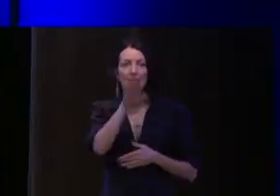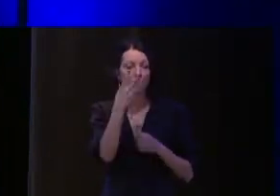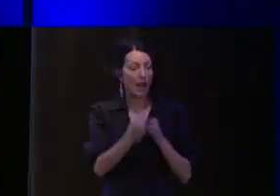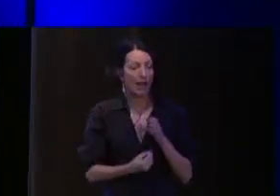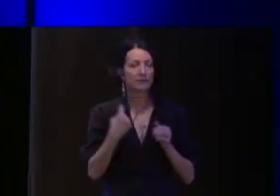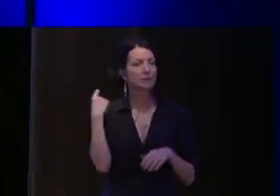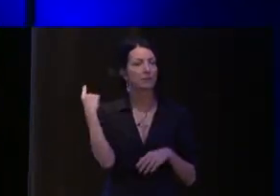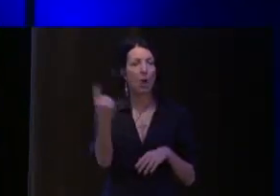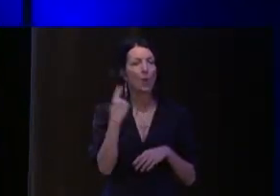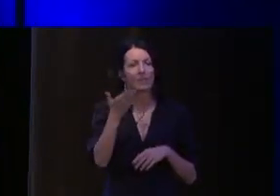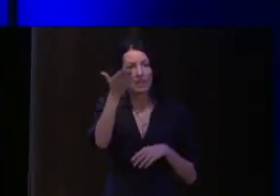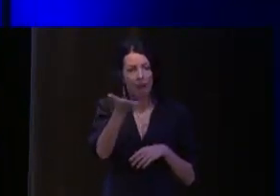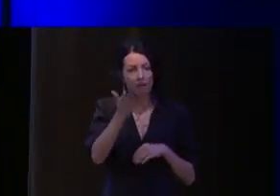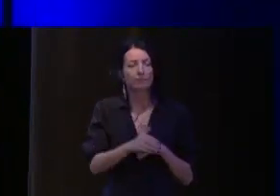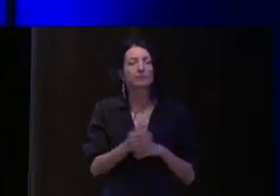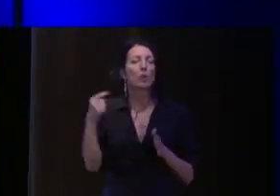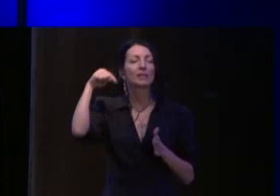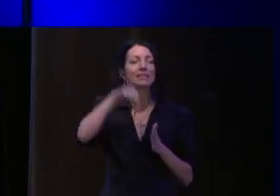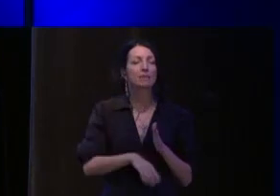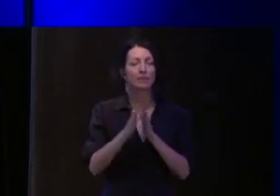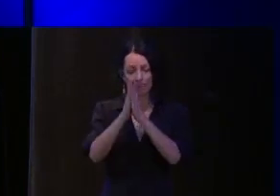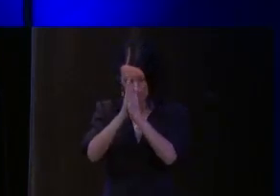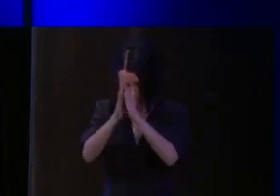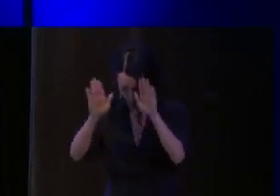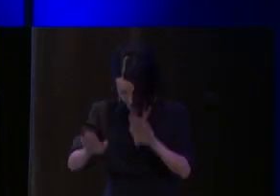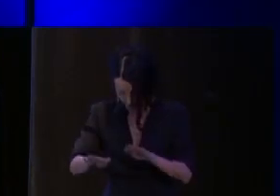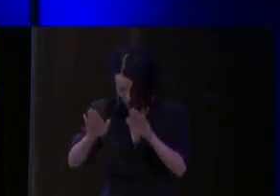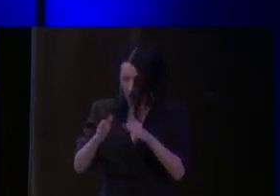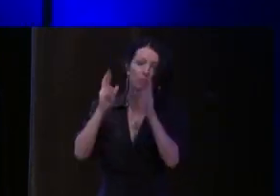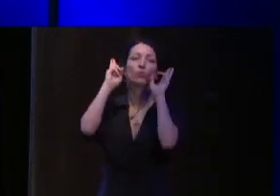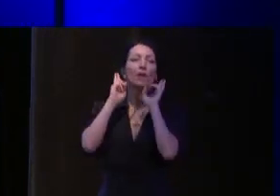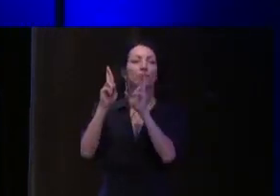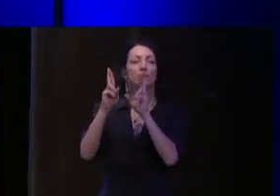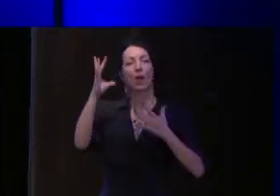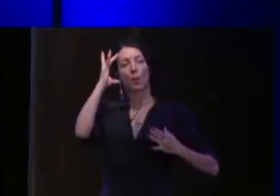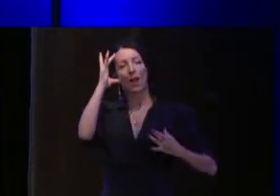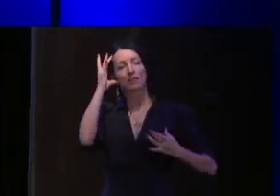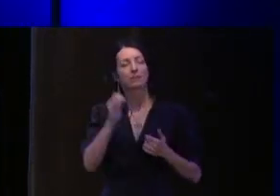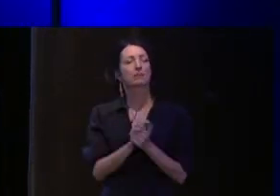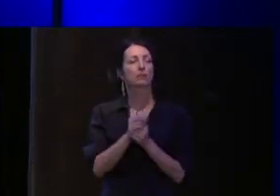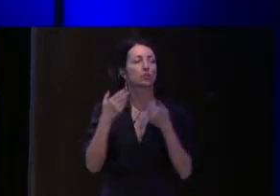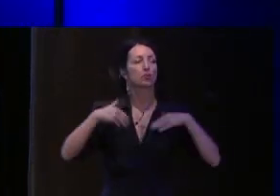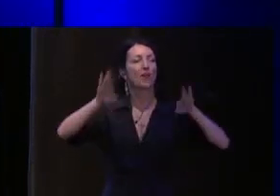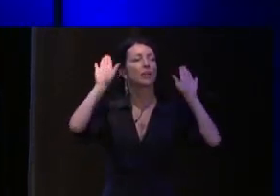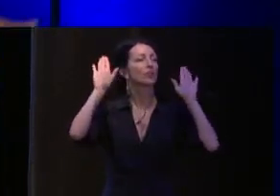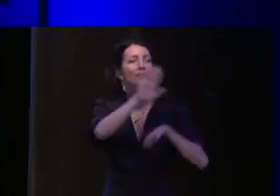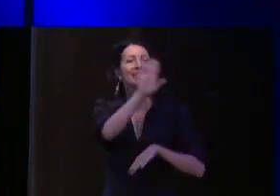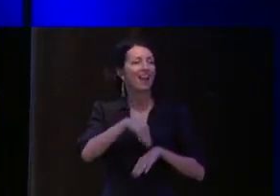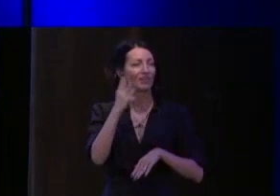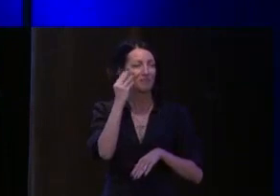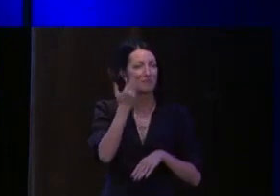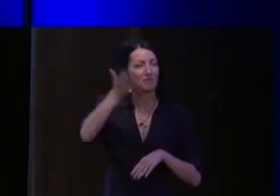at all. And so we deeply bow to reverential alertness and surrender like never